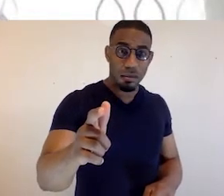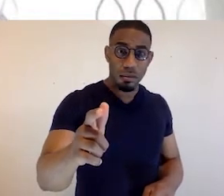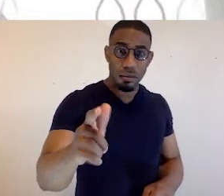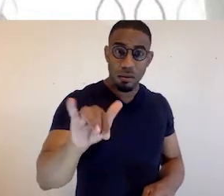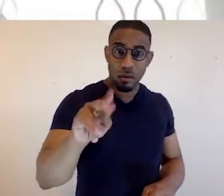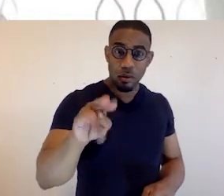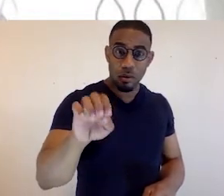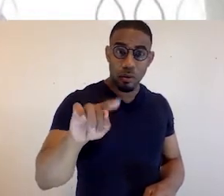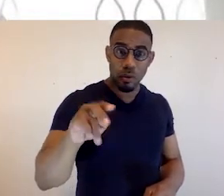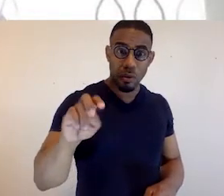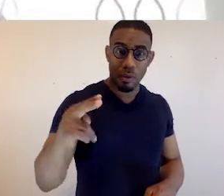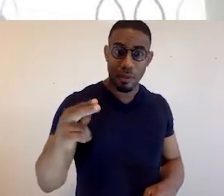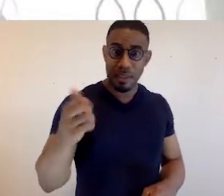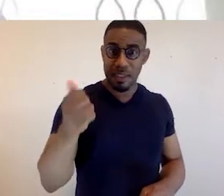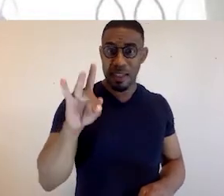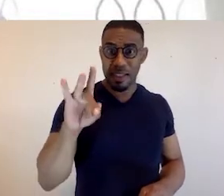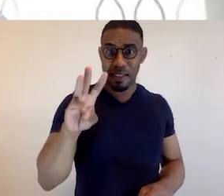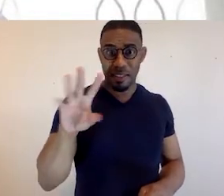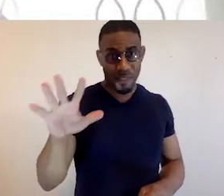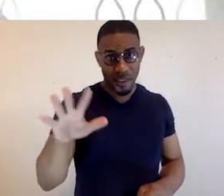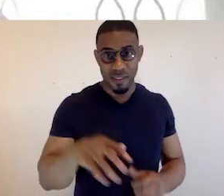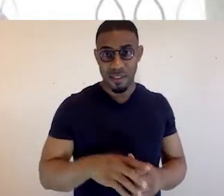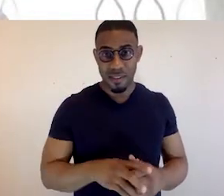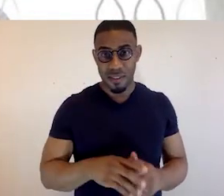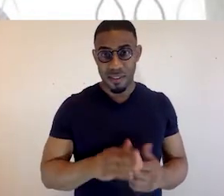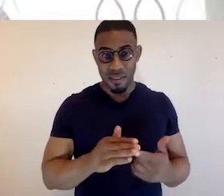was Juneteenth, 1865.